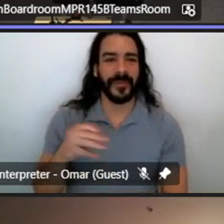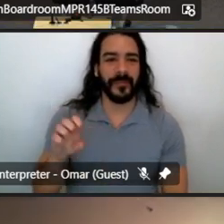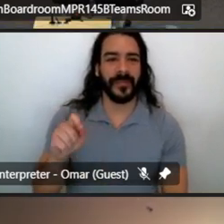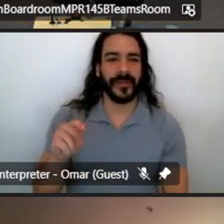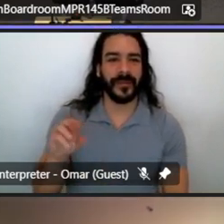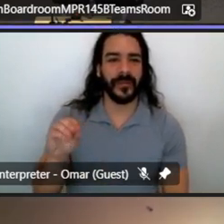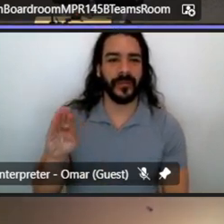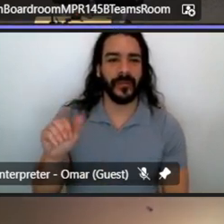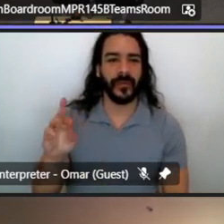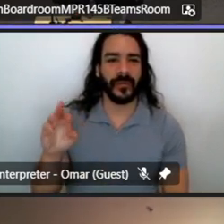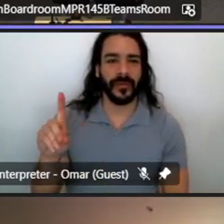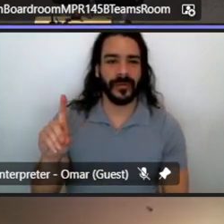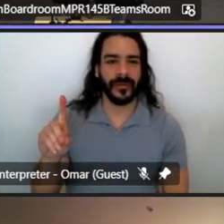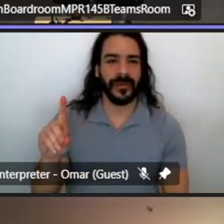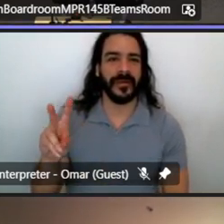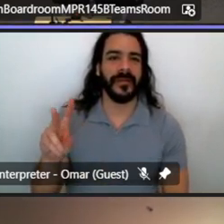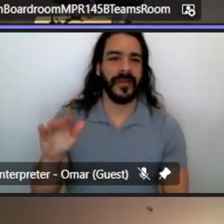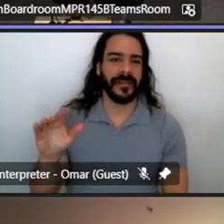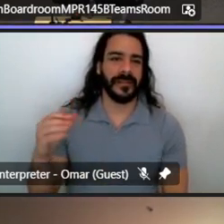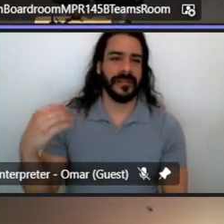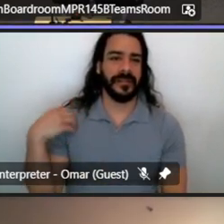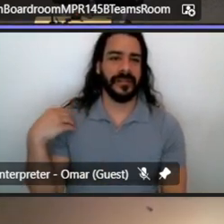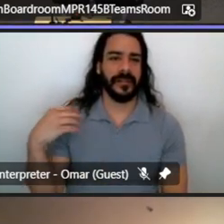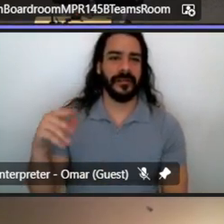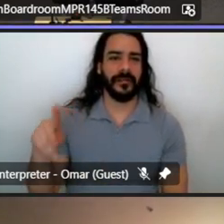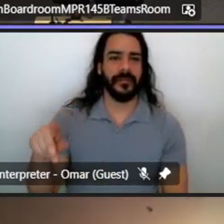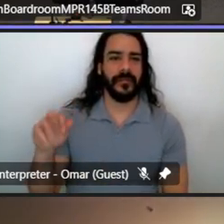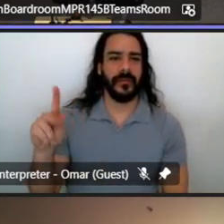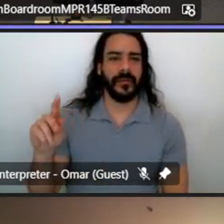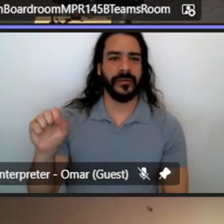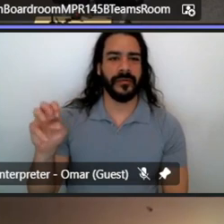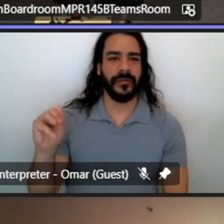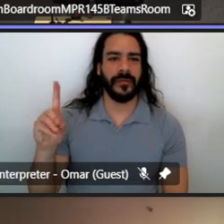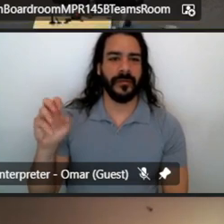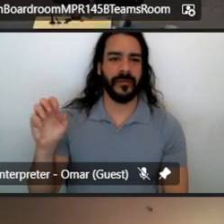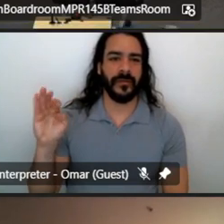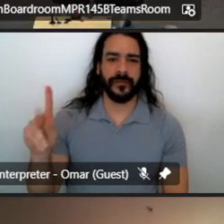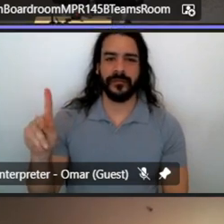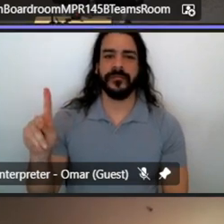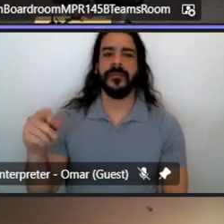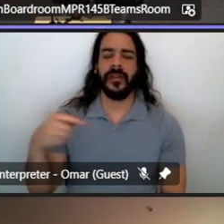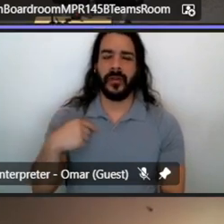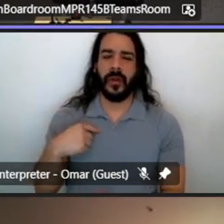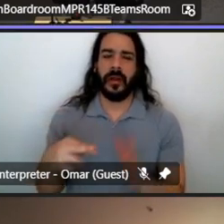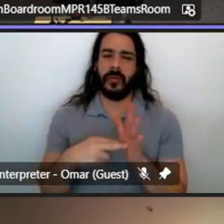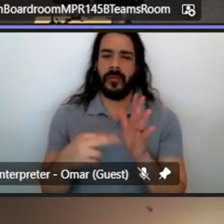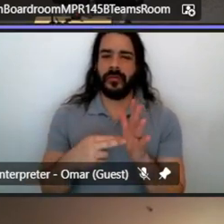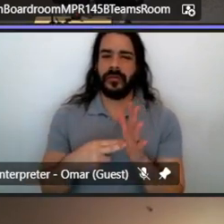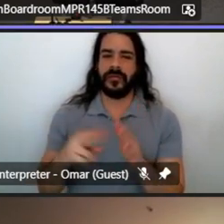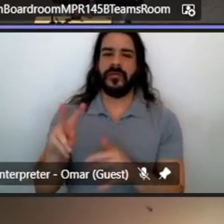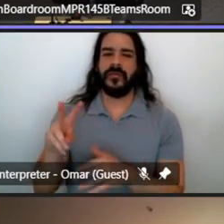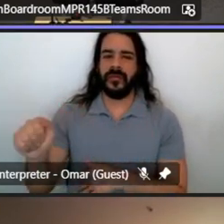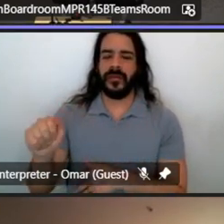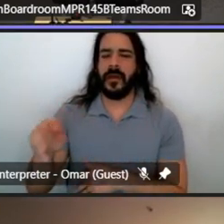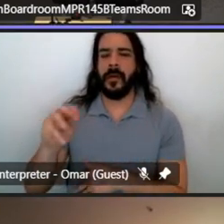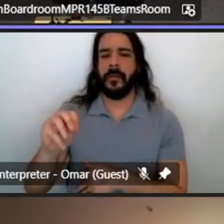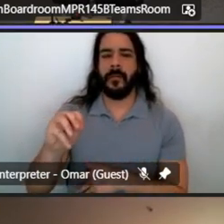I'm Metro Board Vice Chair Lucinda Babers, and I represent the District of Columbia on the Metro Board of